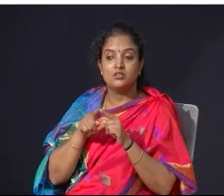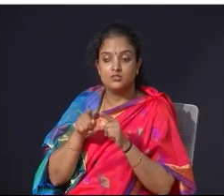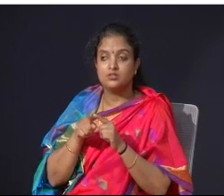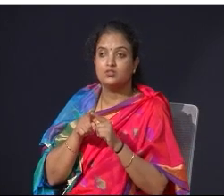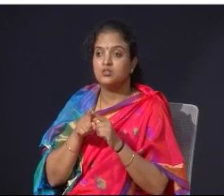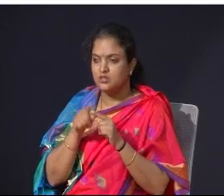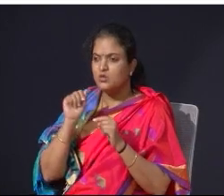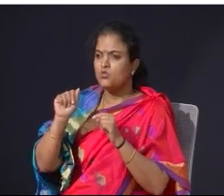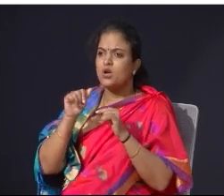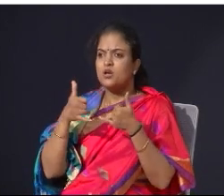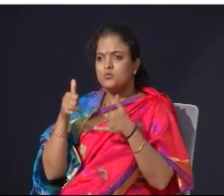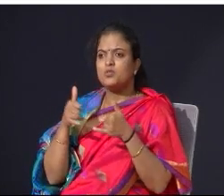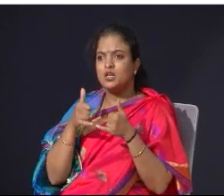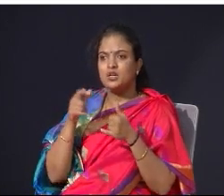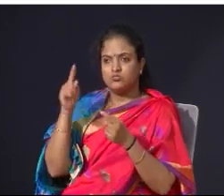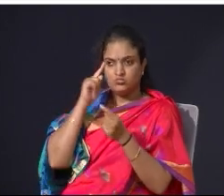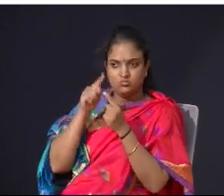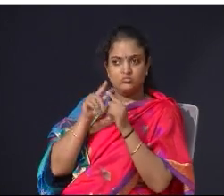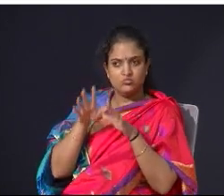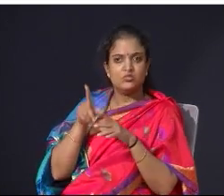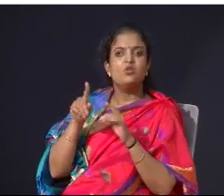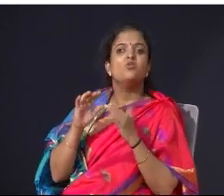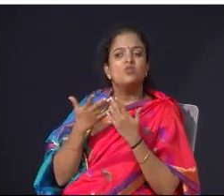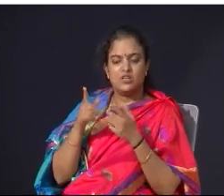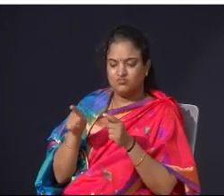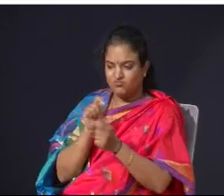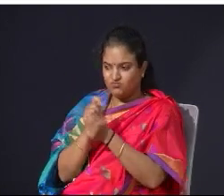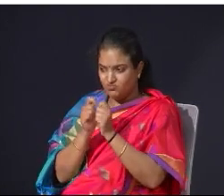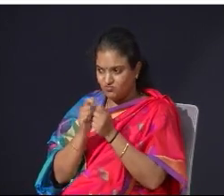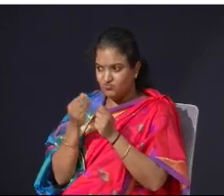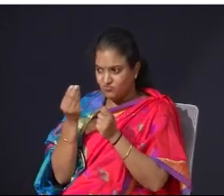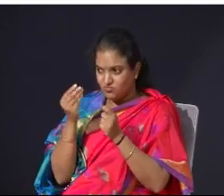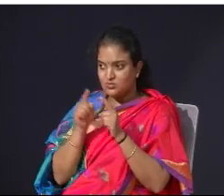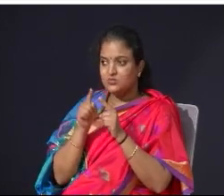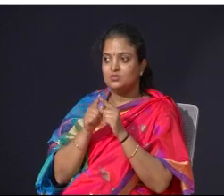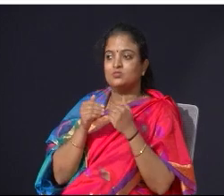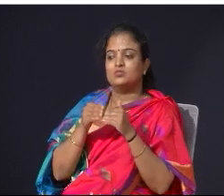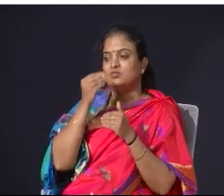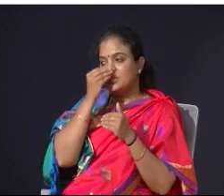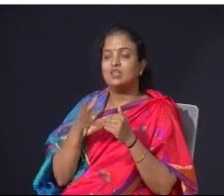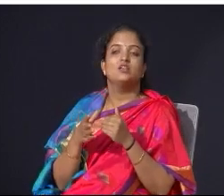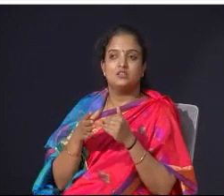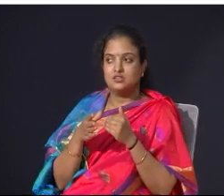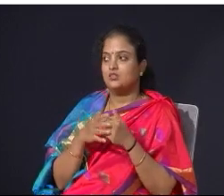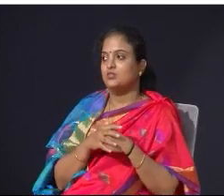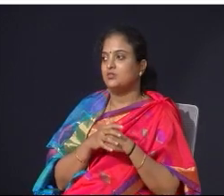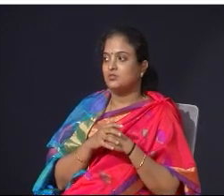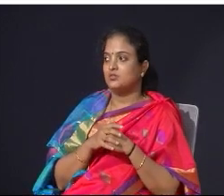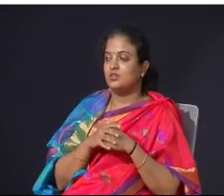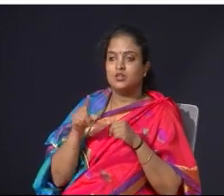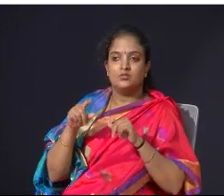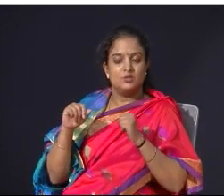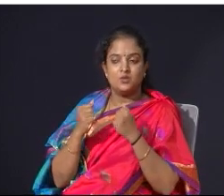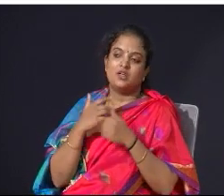to play, they also have a right for recreation. So why not modify the environment, modify the play for them so that they can